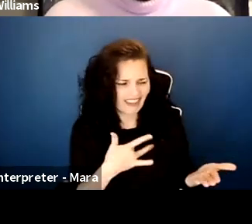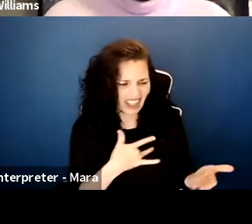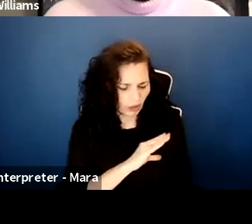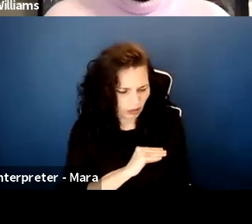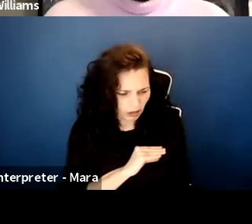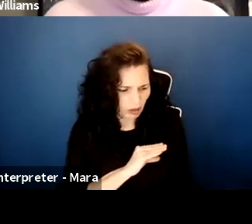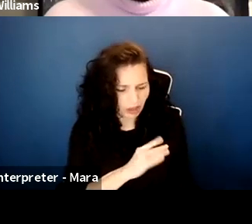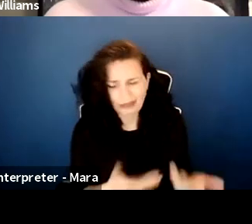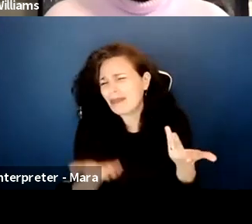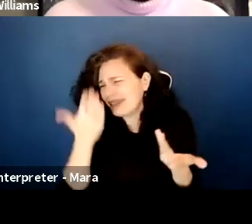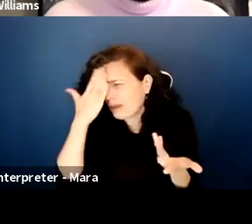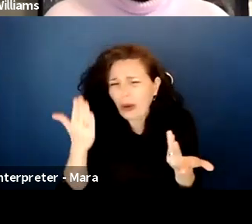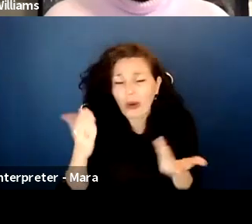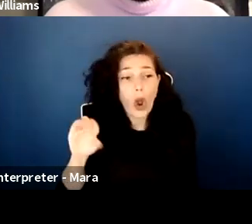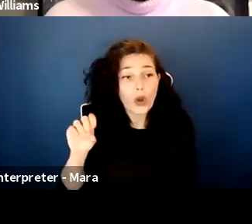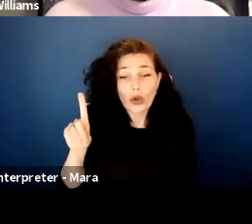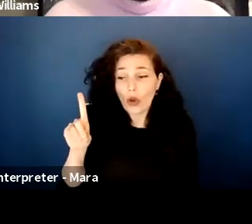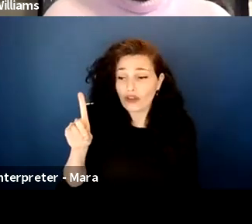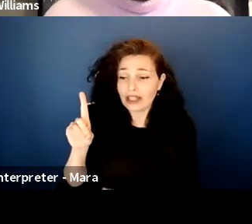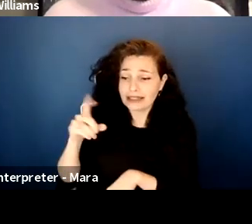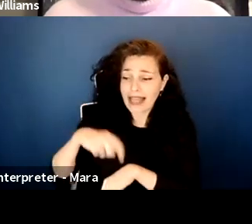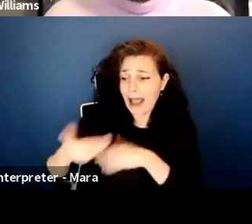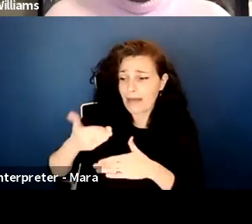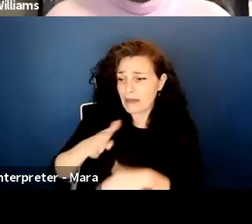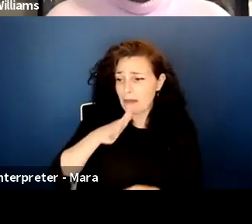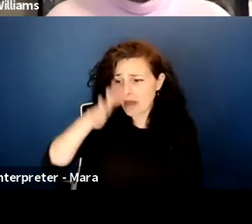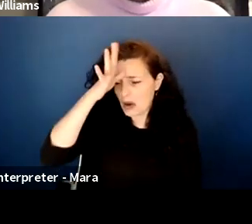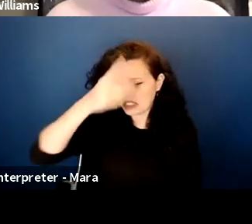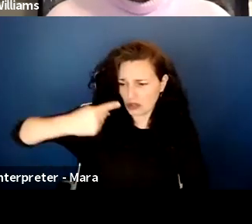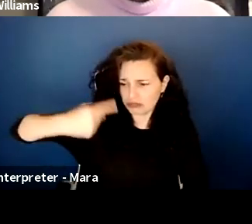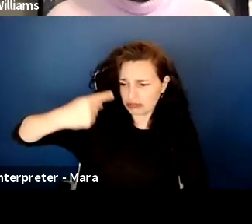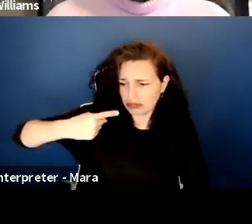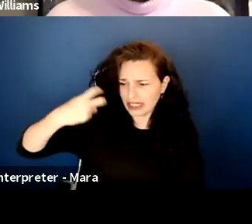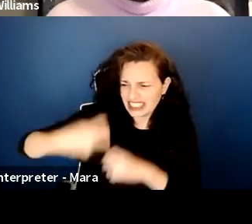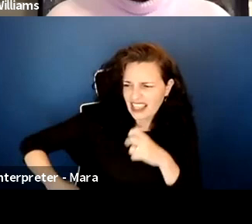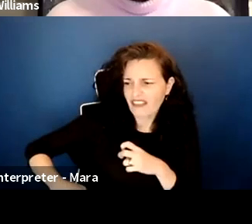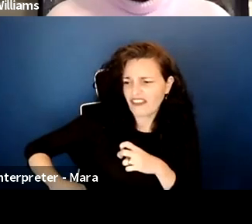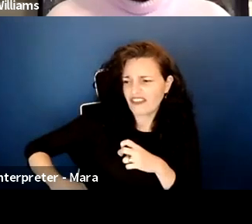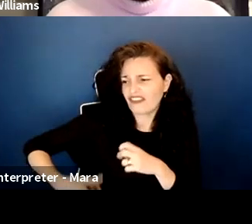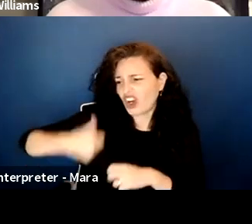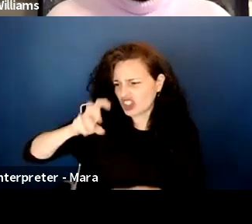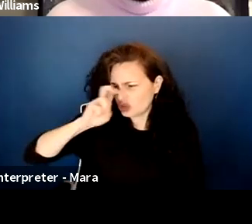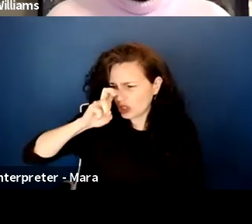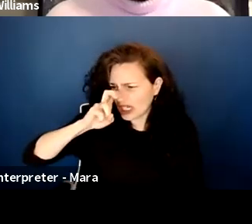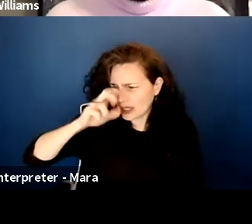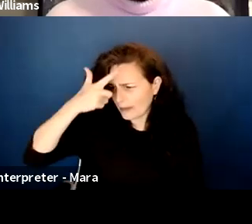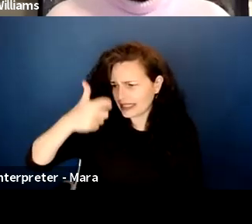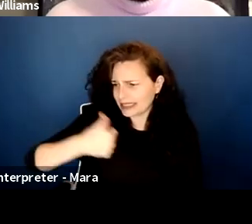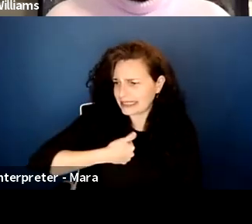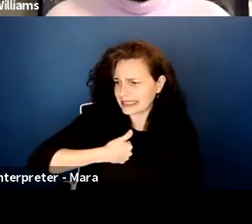if they're during COVID and mom and dad are being extra hard on them because it's a self-tape and they're not in our room with us where we can give them a little